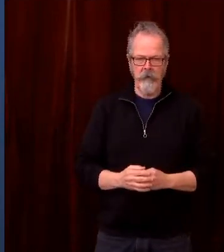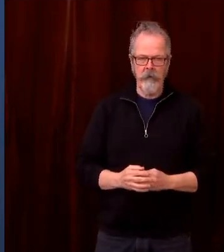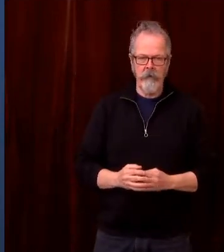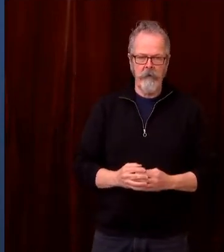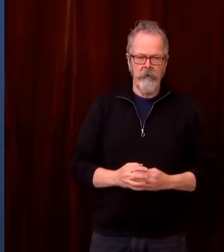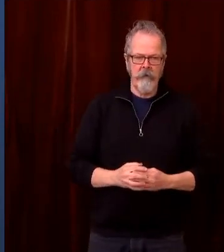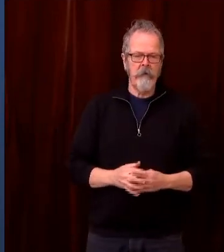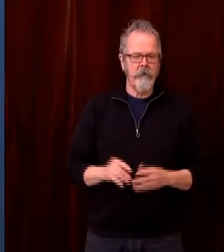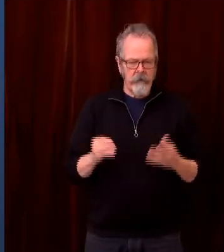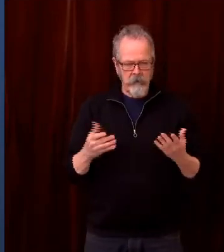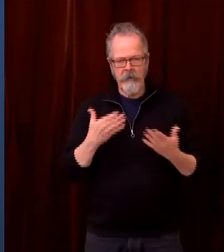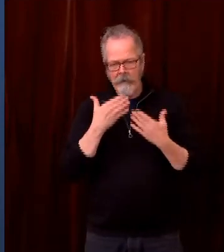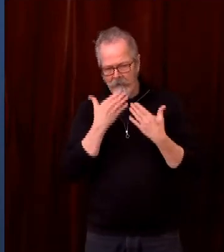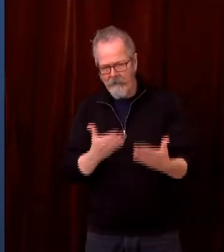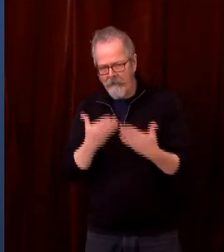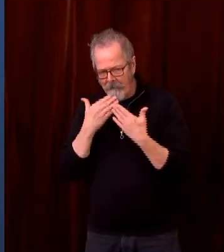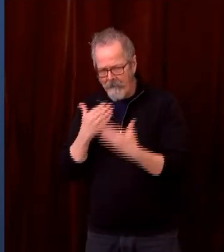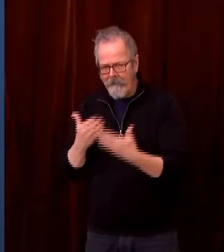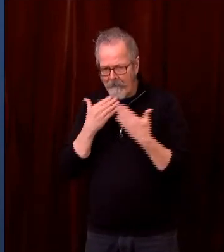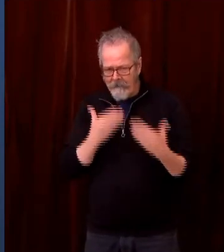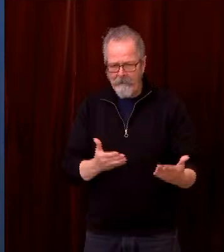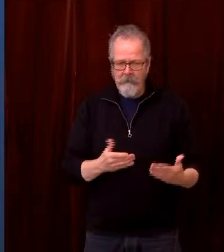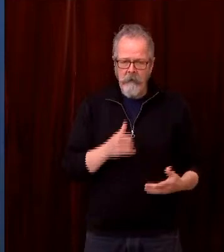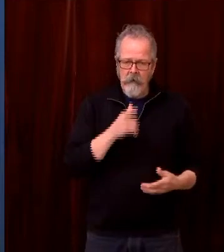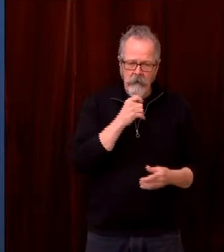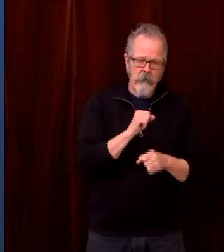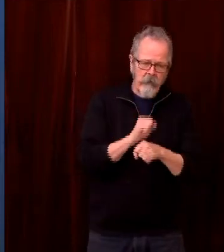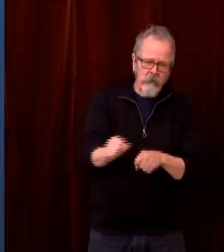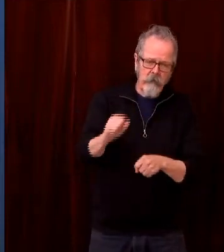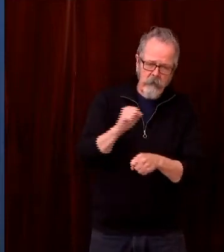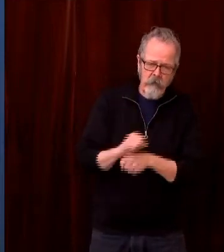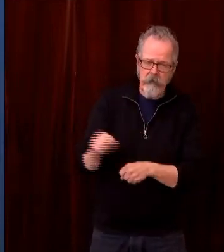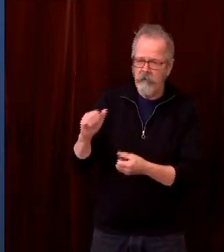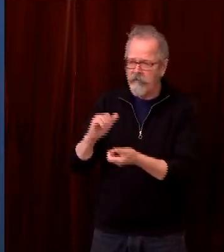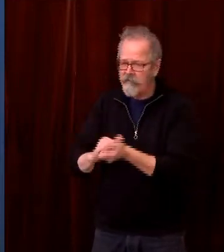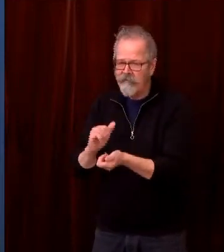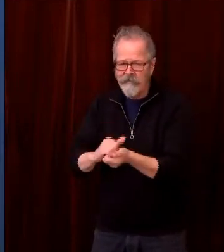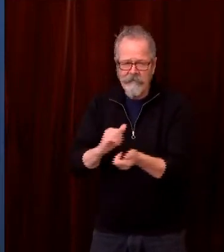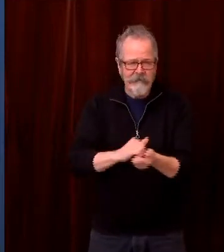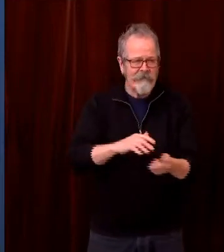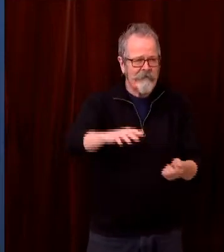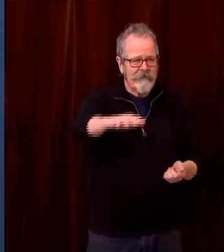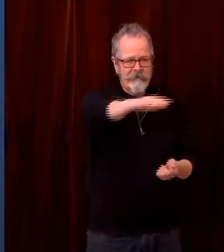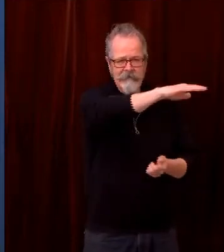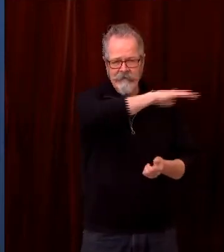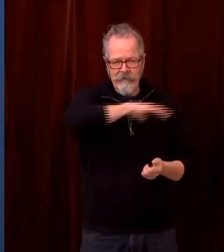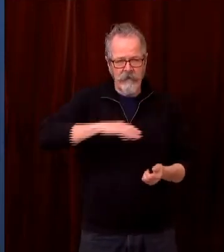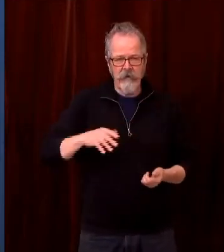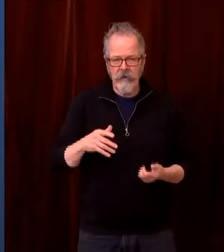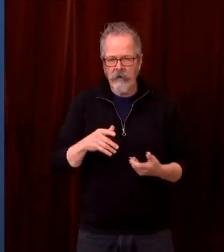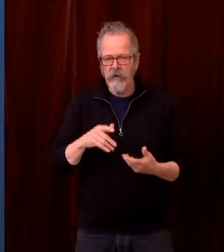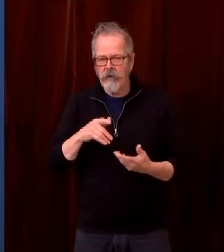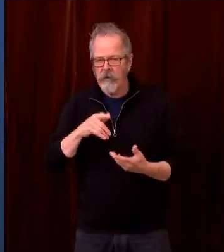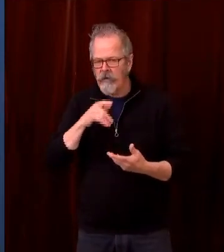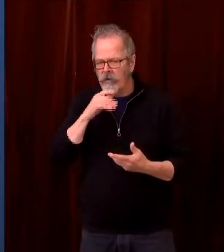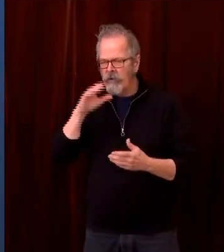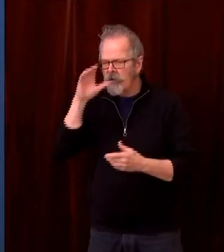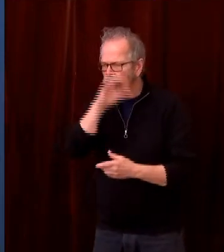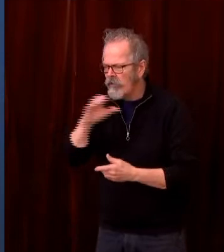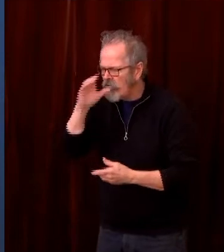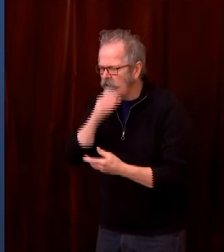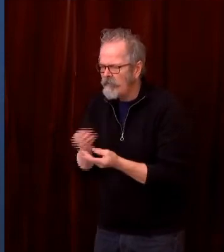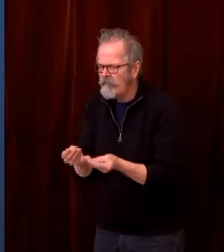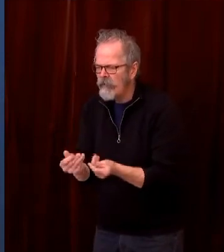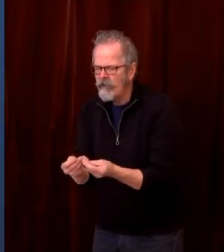eligible right now who are scouring the state for those supplies. This week, our 4